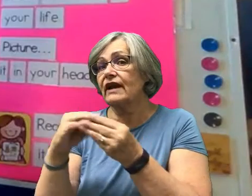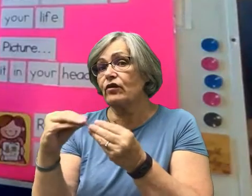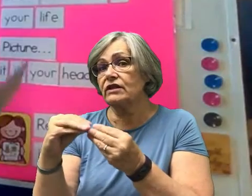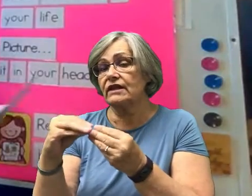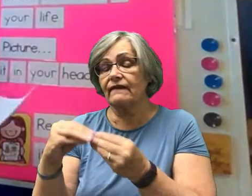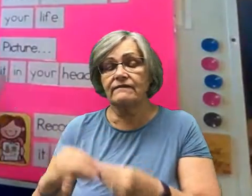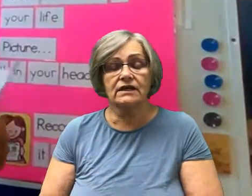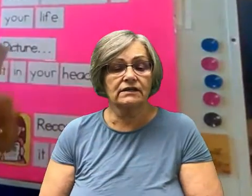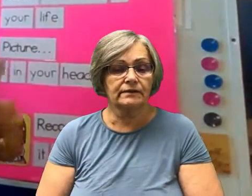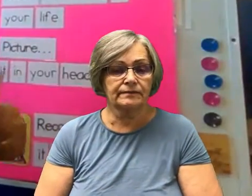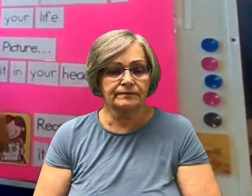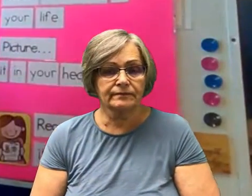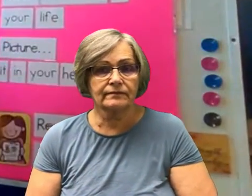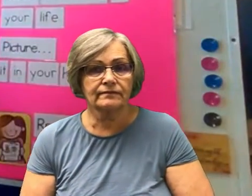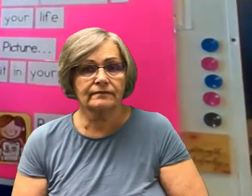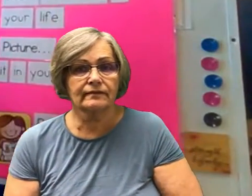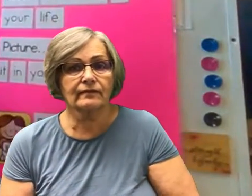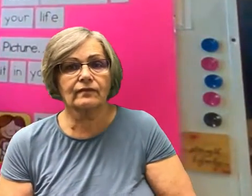week.